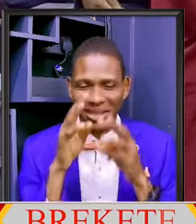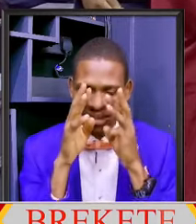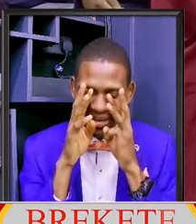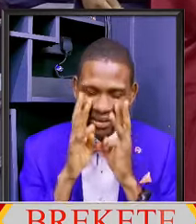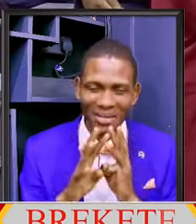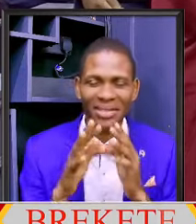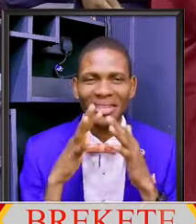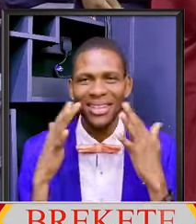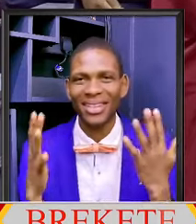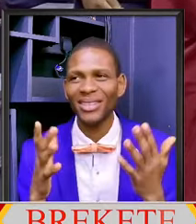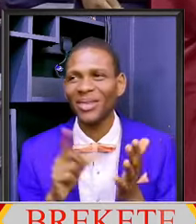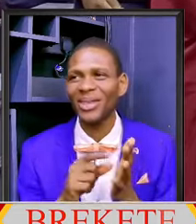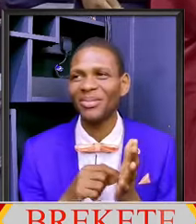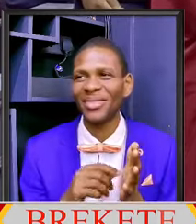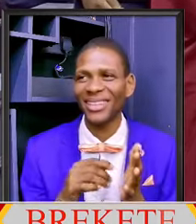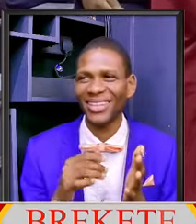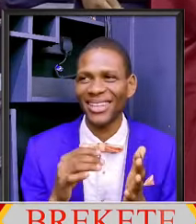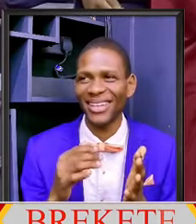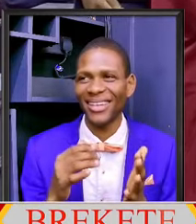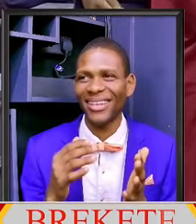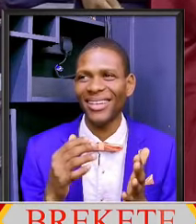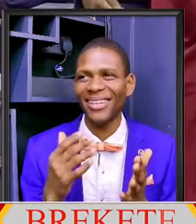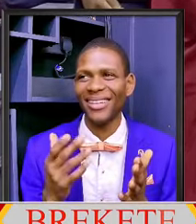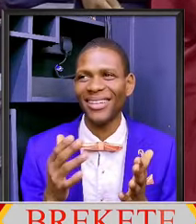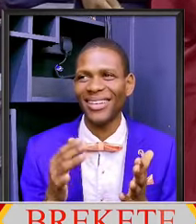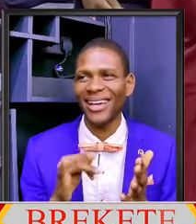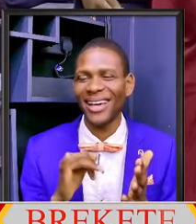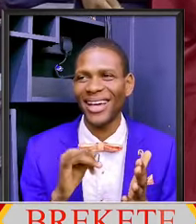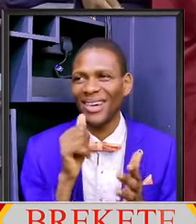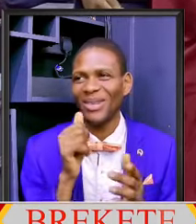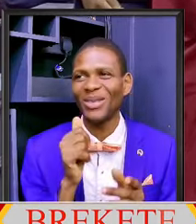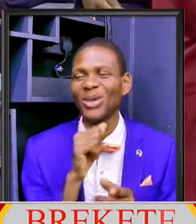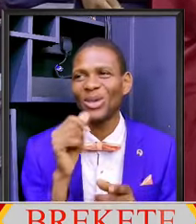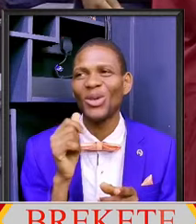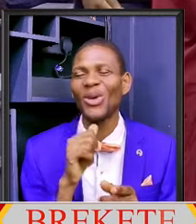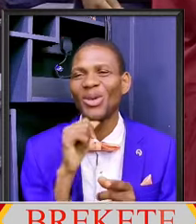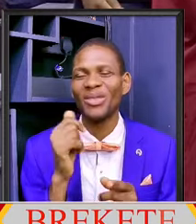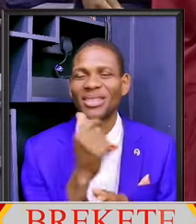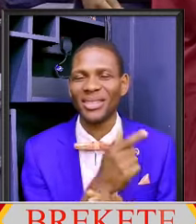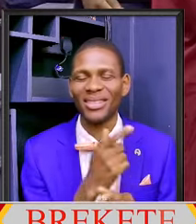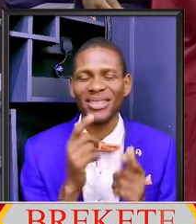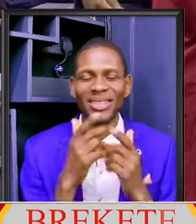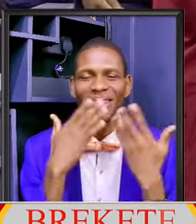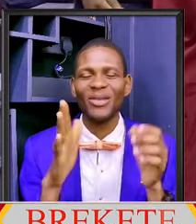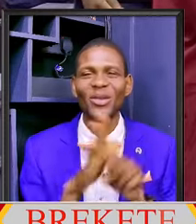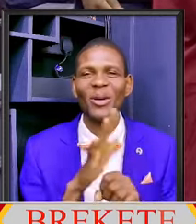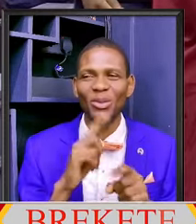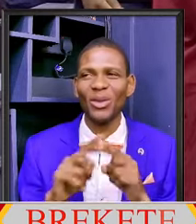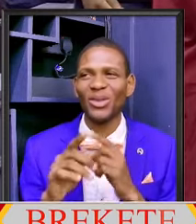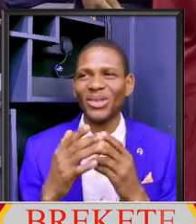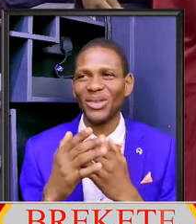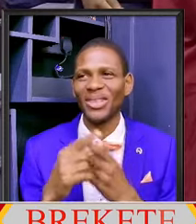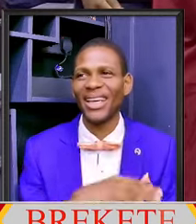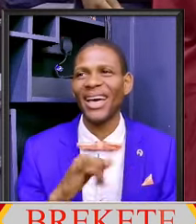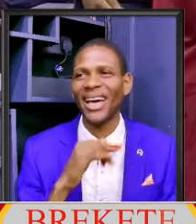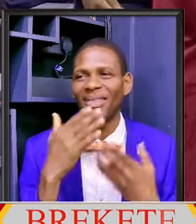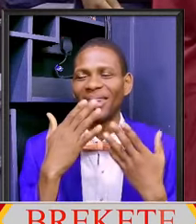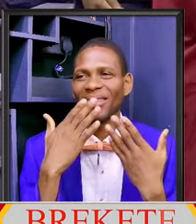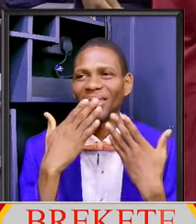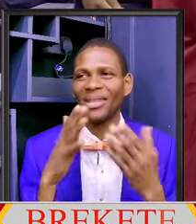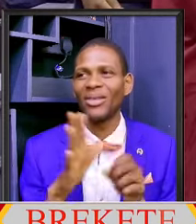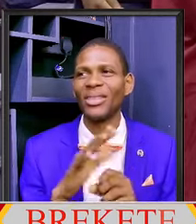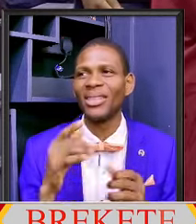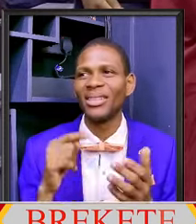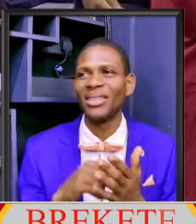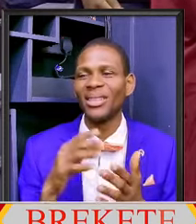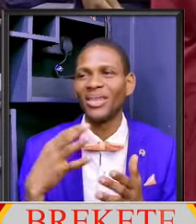laugh. Sometimes I'll say, God, I'm just ungrateful. And today I'm grateful because these